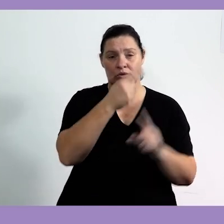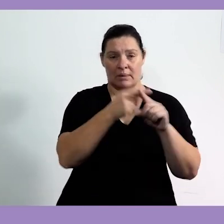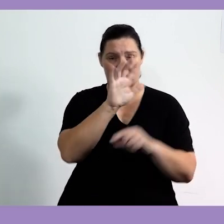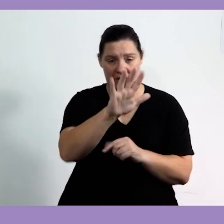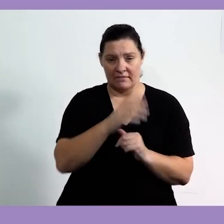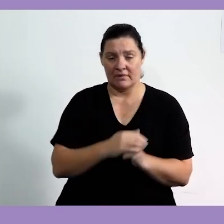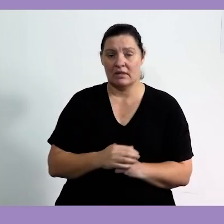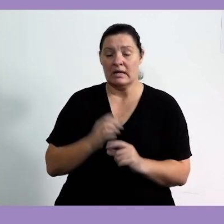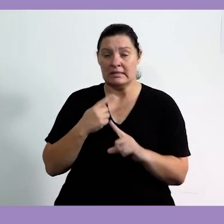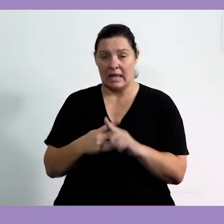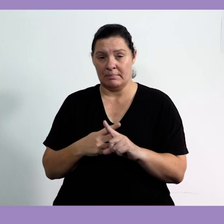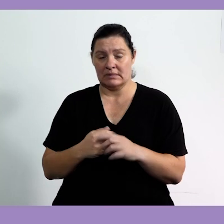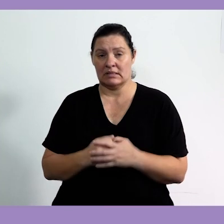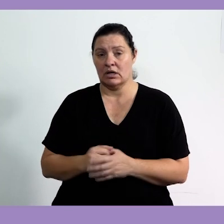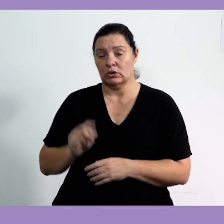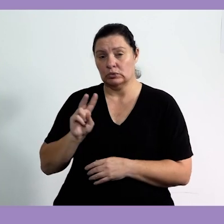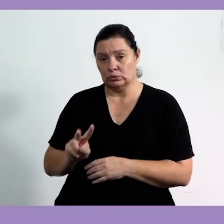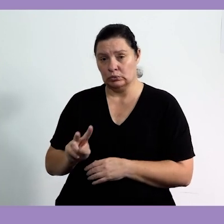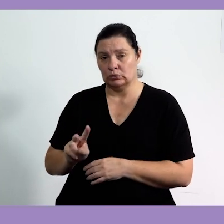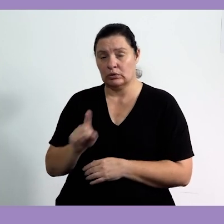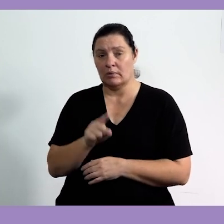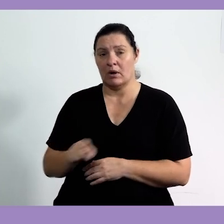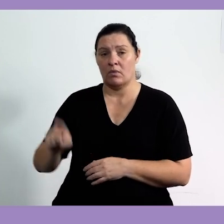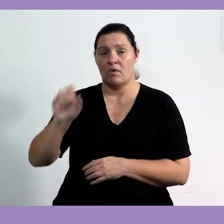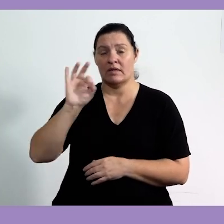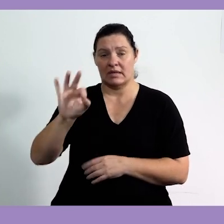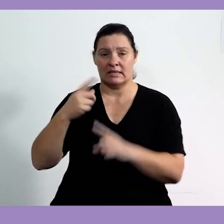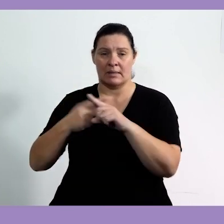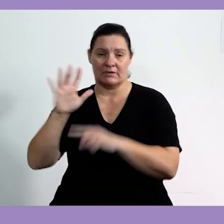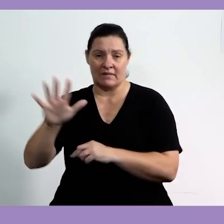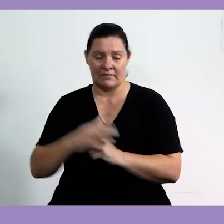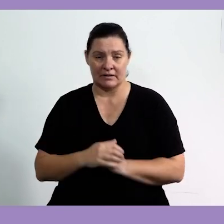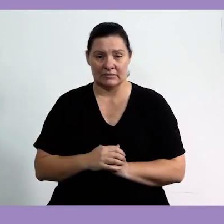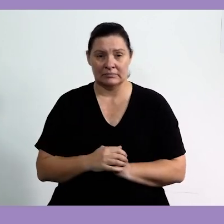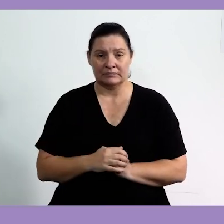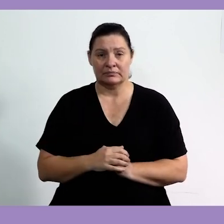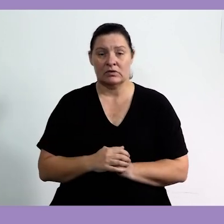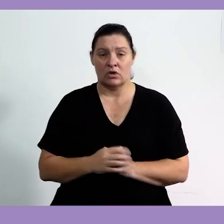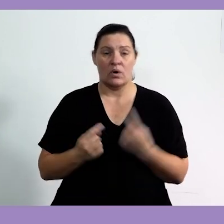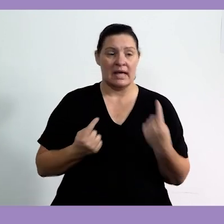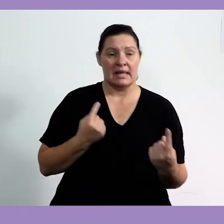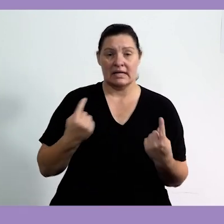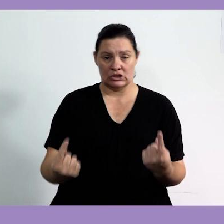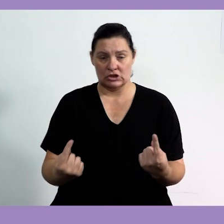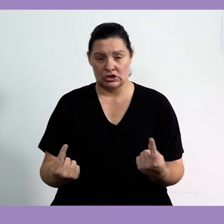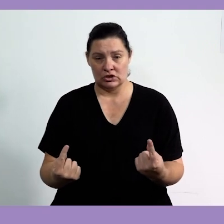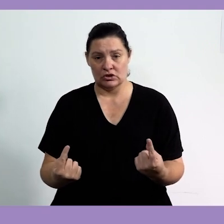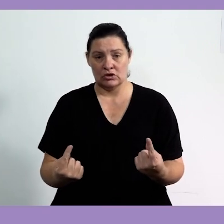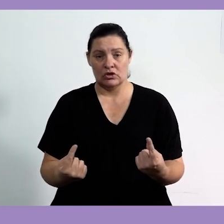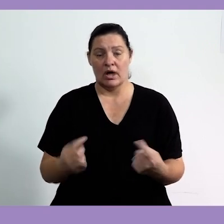2 multiplied by 5 multiplied by 2 to the power of 3 multiplied by 5. So each of